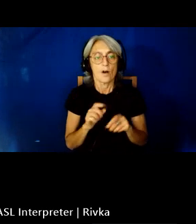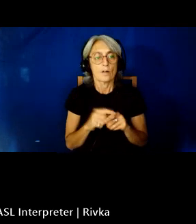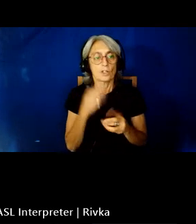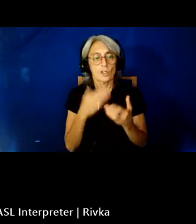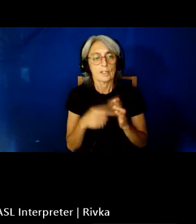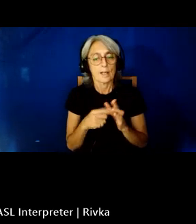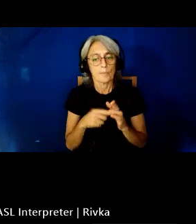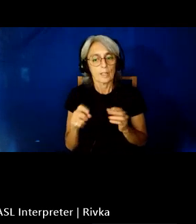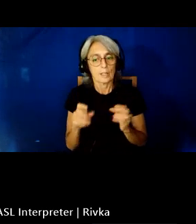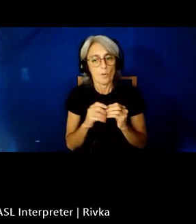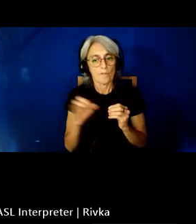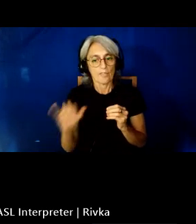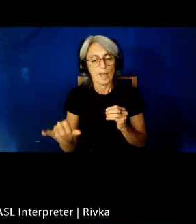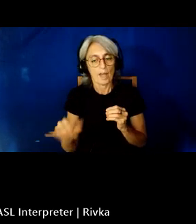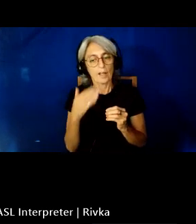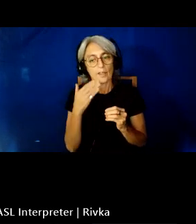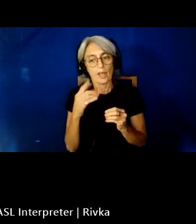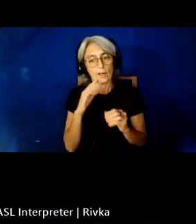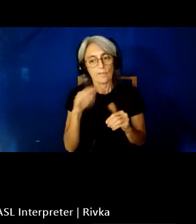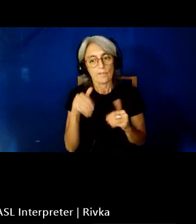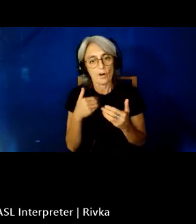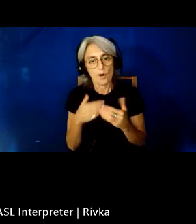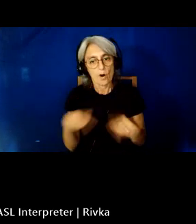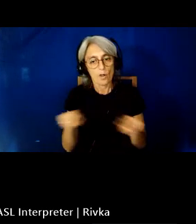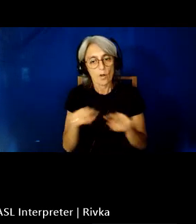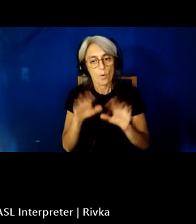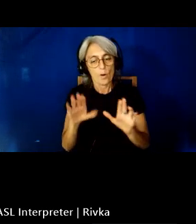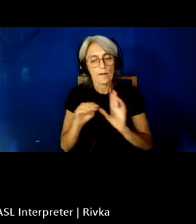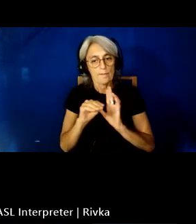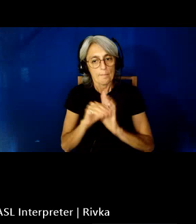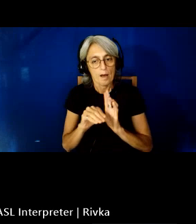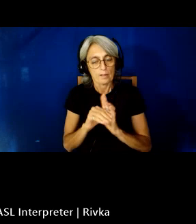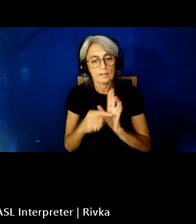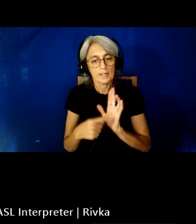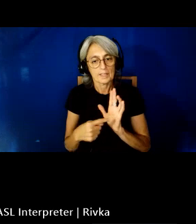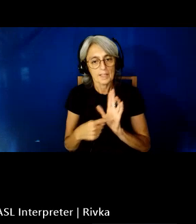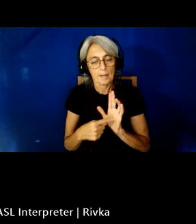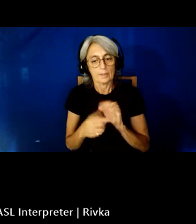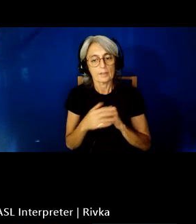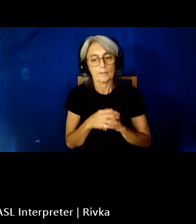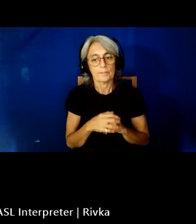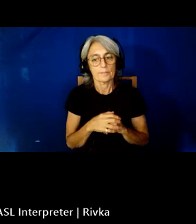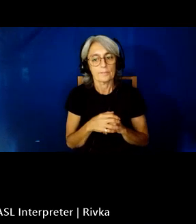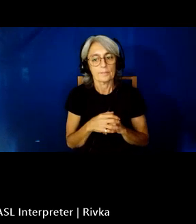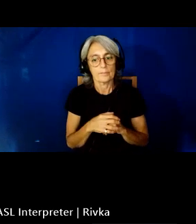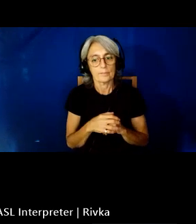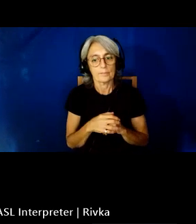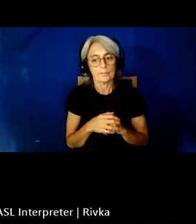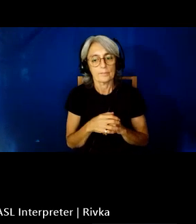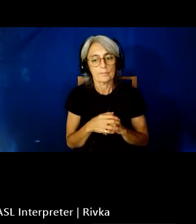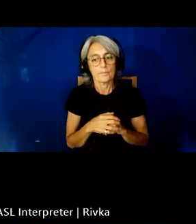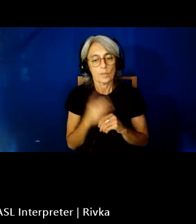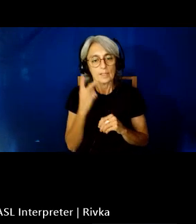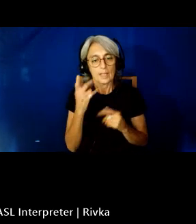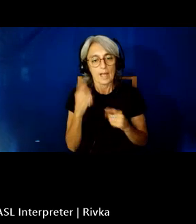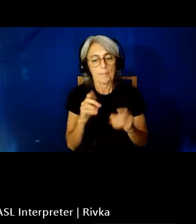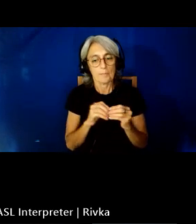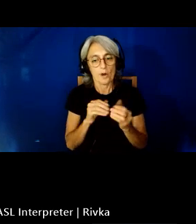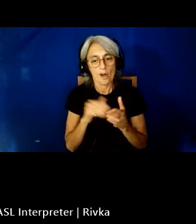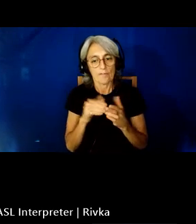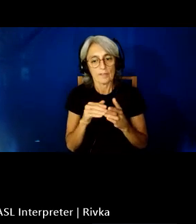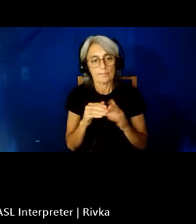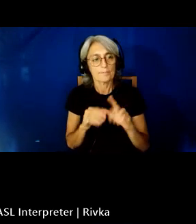more of. So thank you for all being wonderful models and examples of what we want to see more of in the world. So